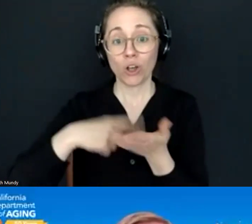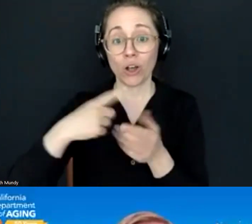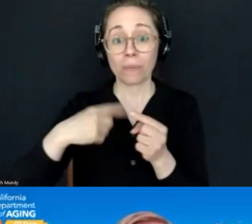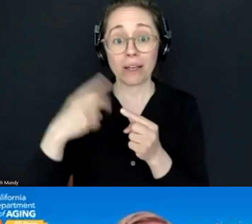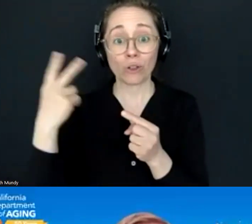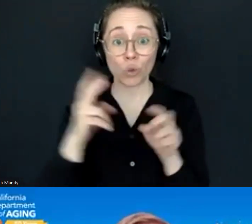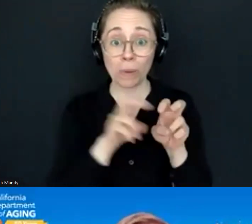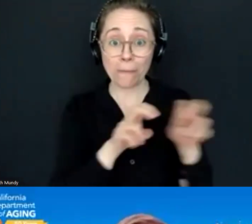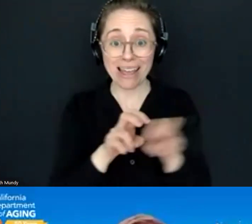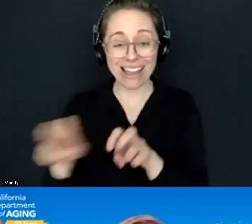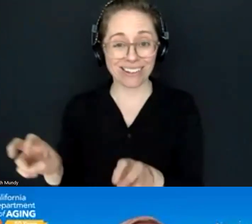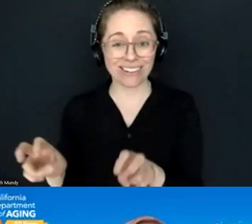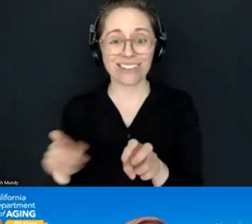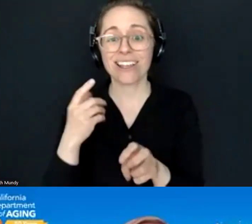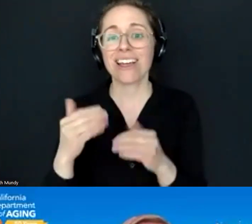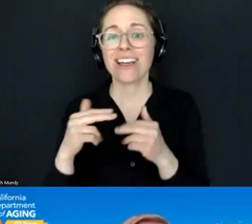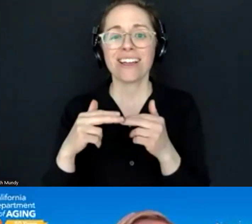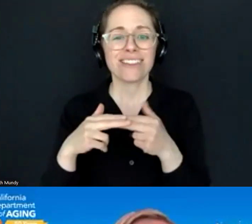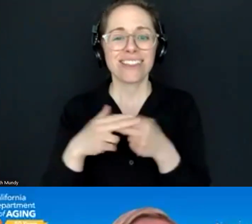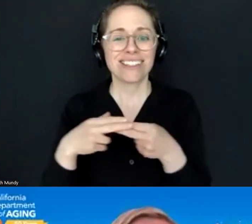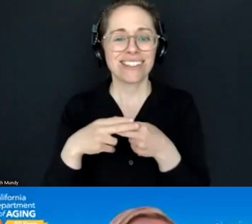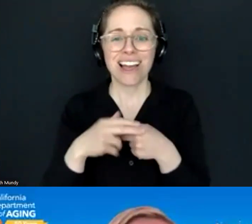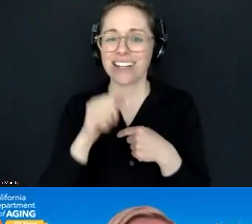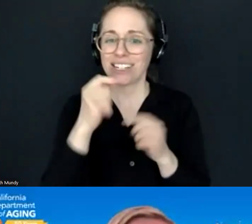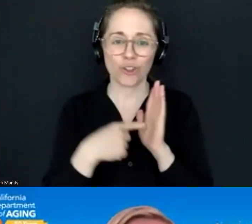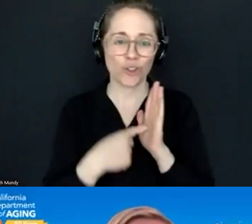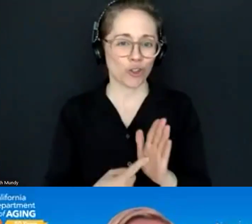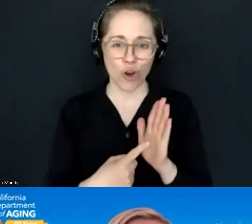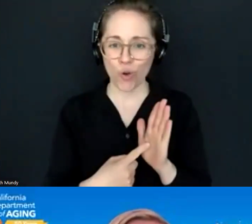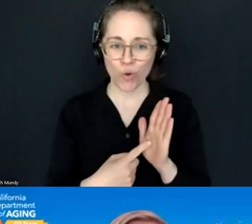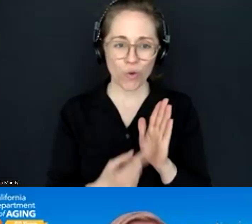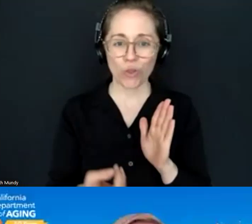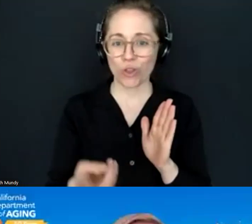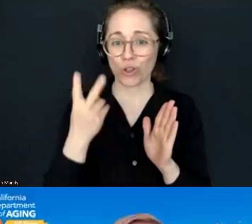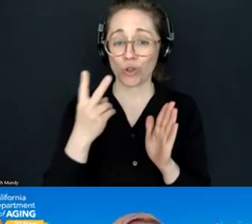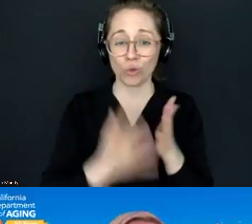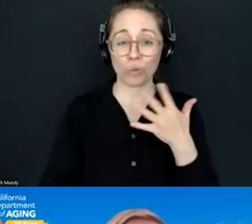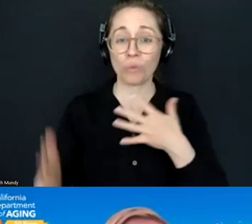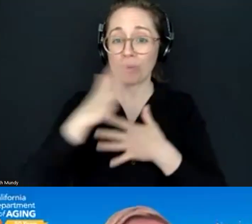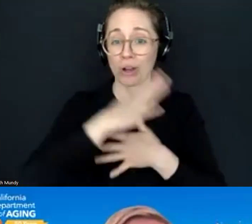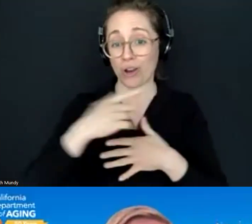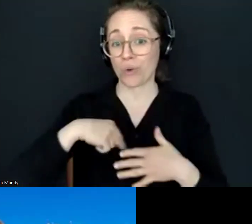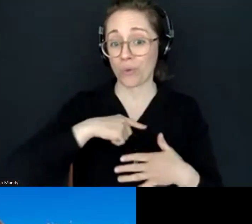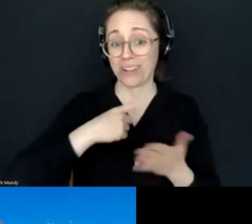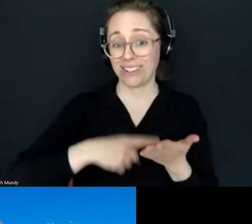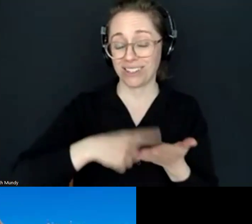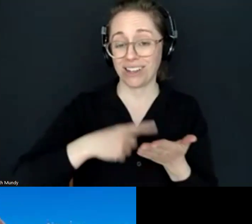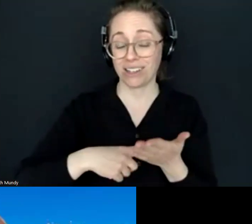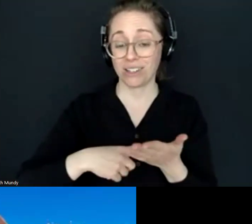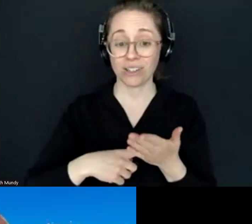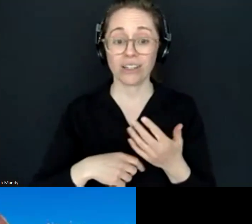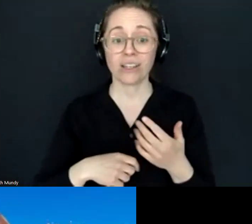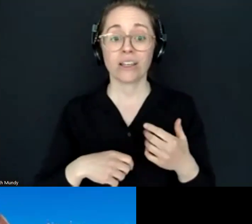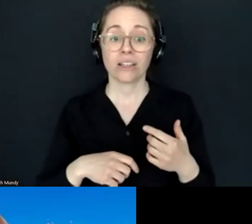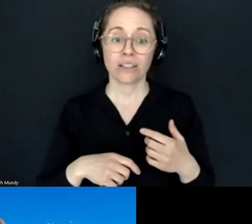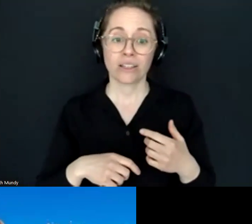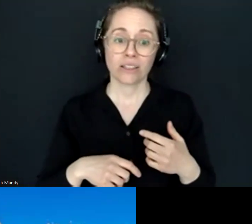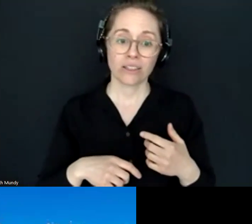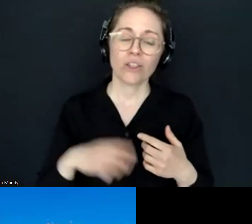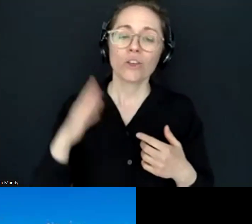not have reflected that the two priorities that were discussed this morning about a home care system, the